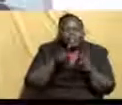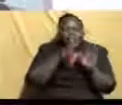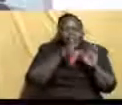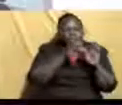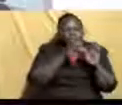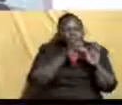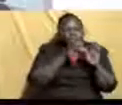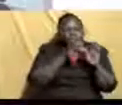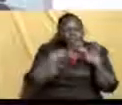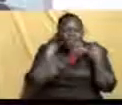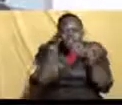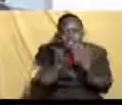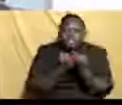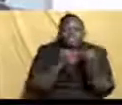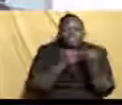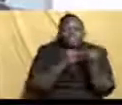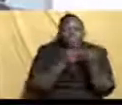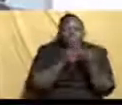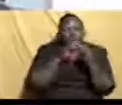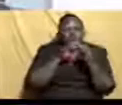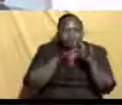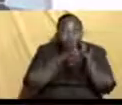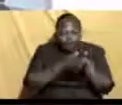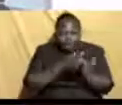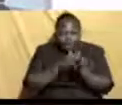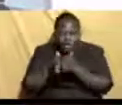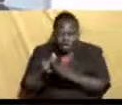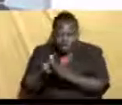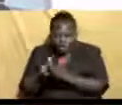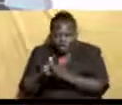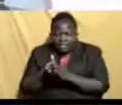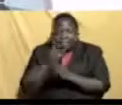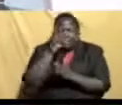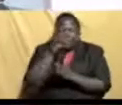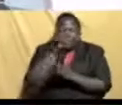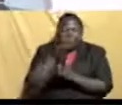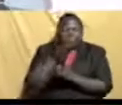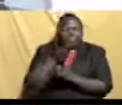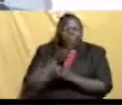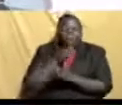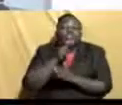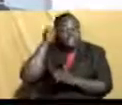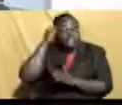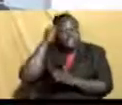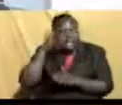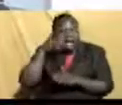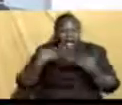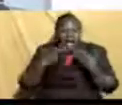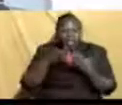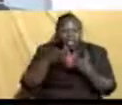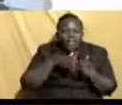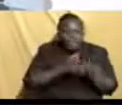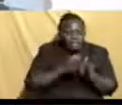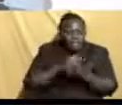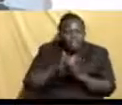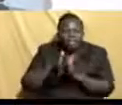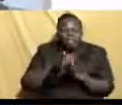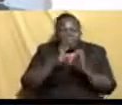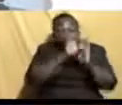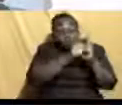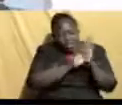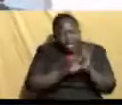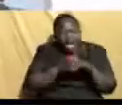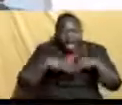organs. Therefore, it is unthinkable that a constituted organ would then have absolute power